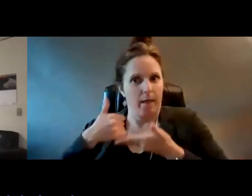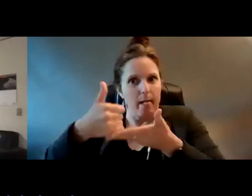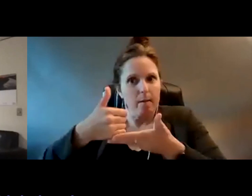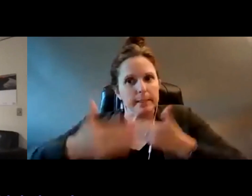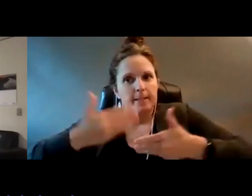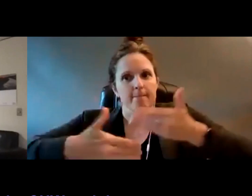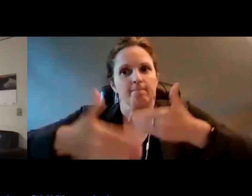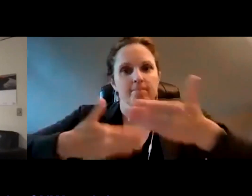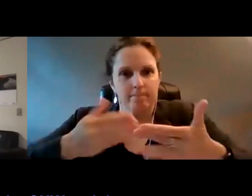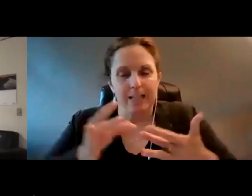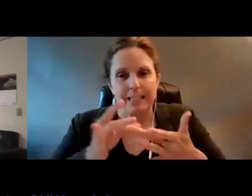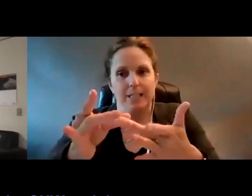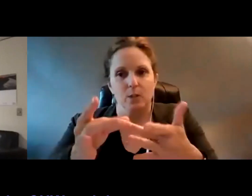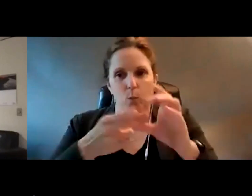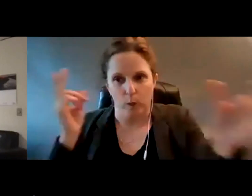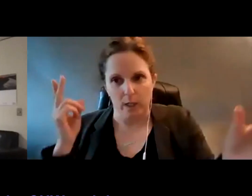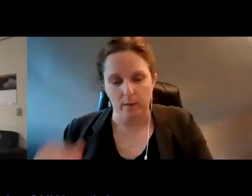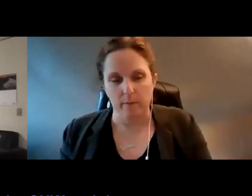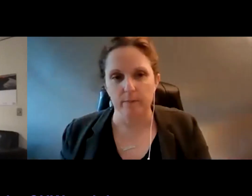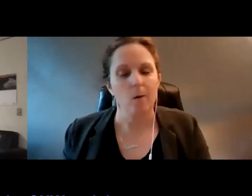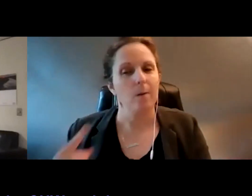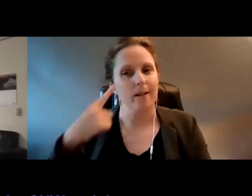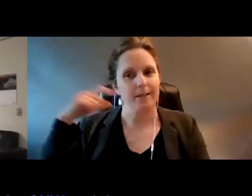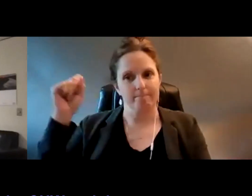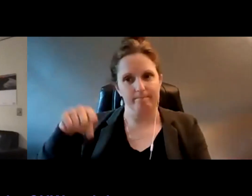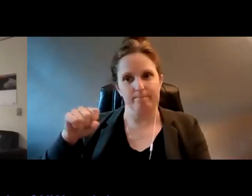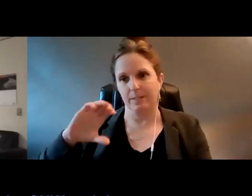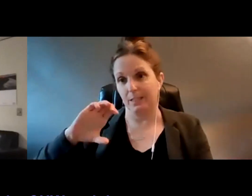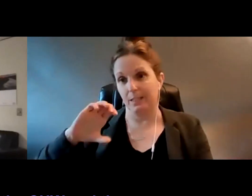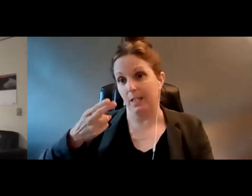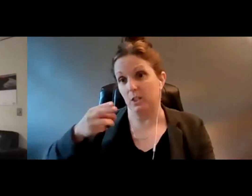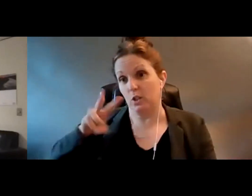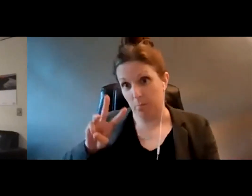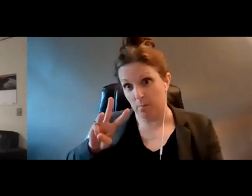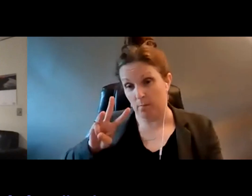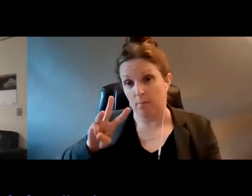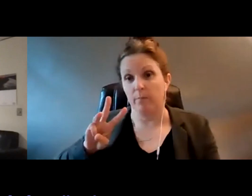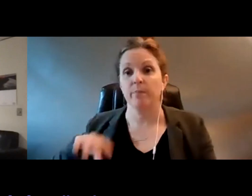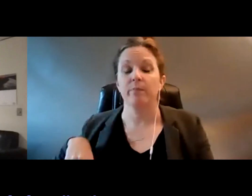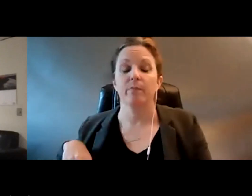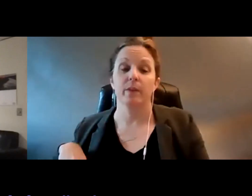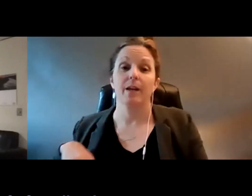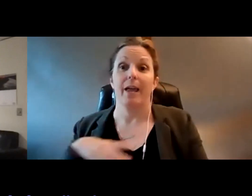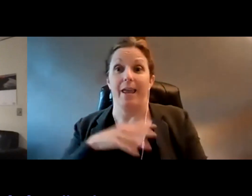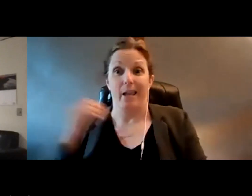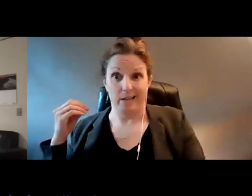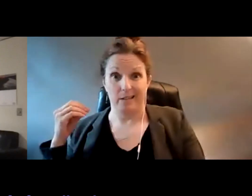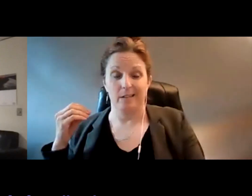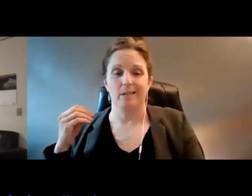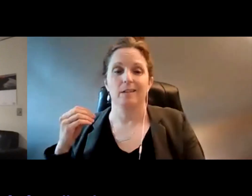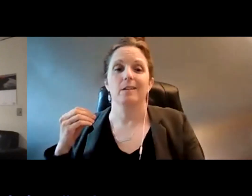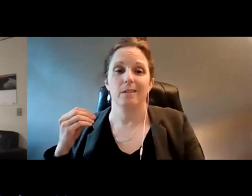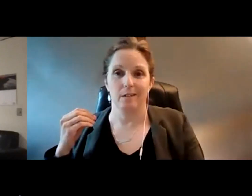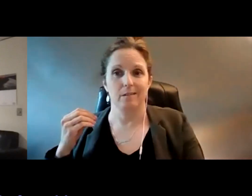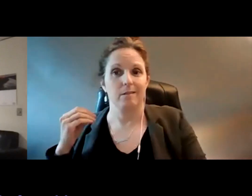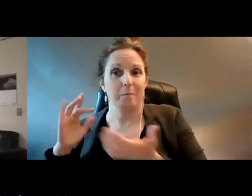And that moved people along too. So having a CHW to bring that information to the doctor and the patient,